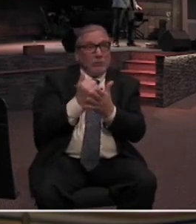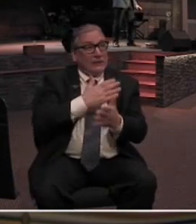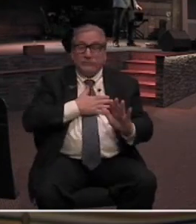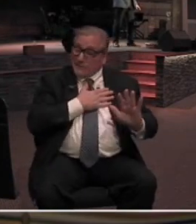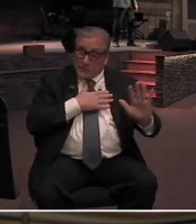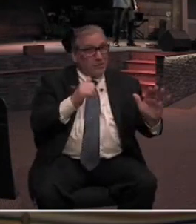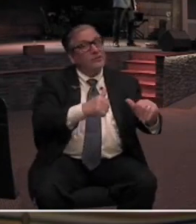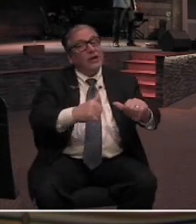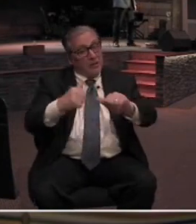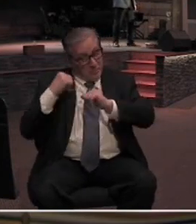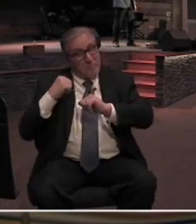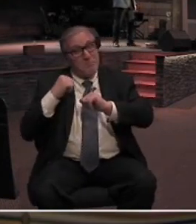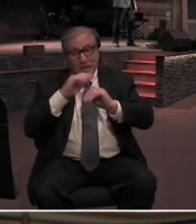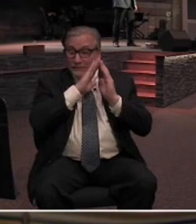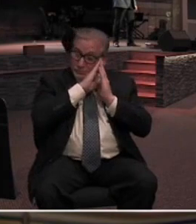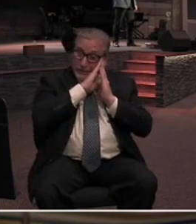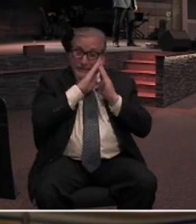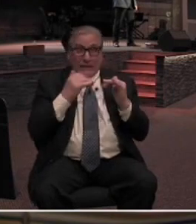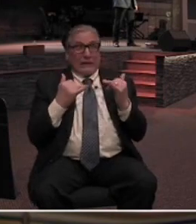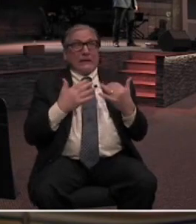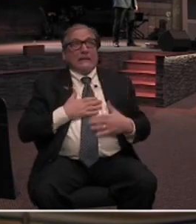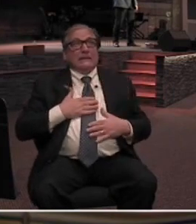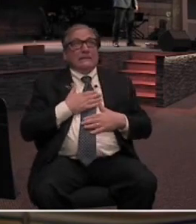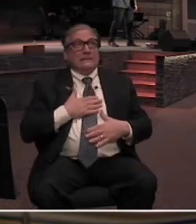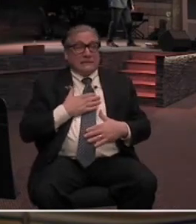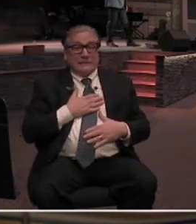me back in that bed.